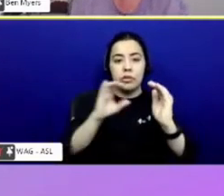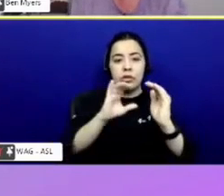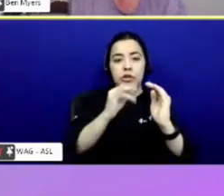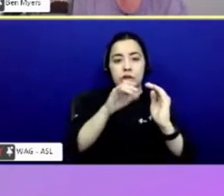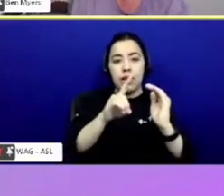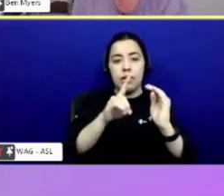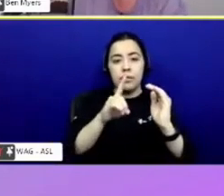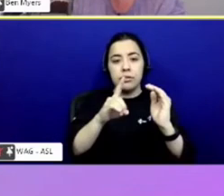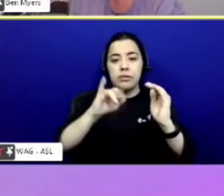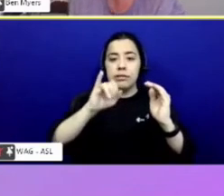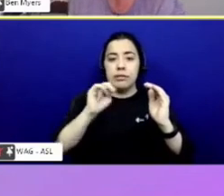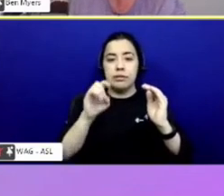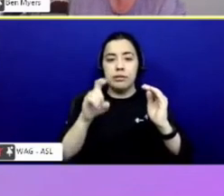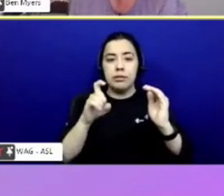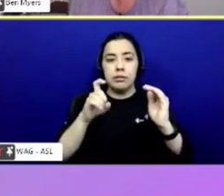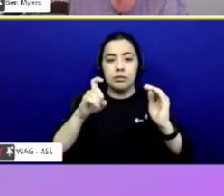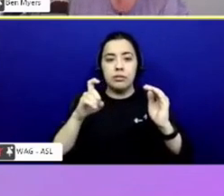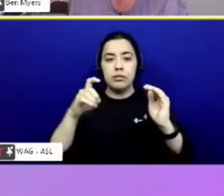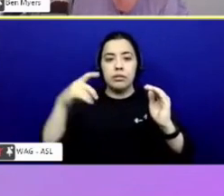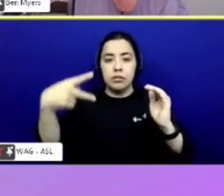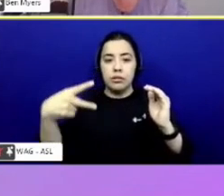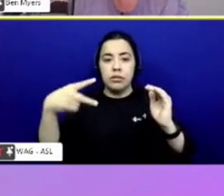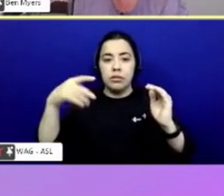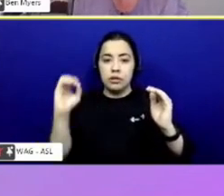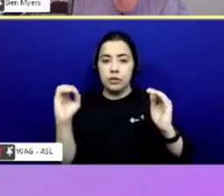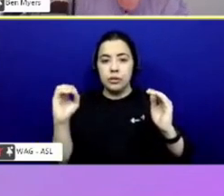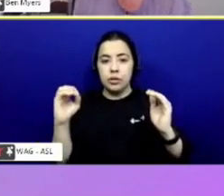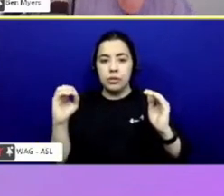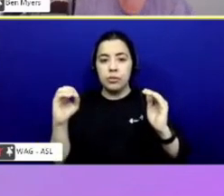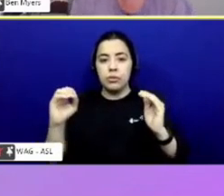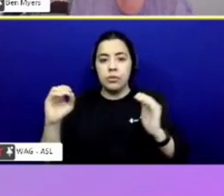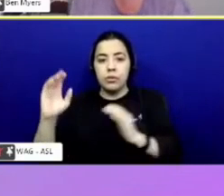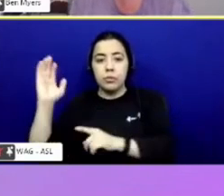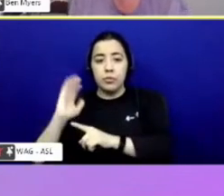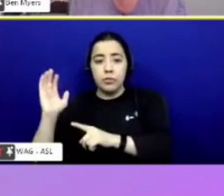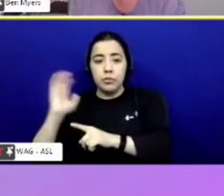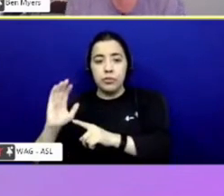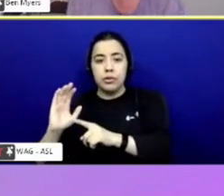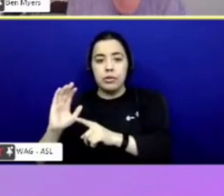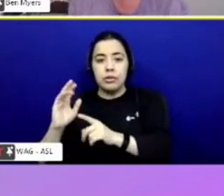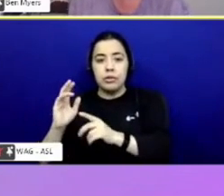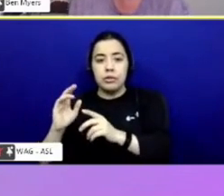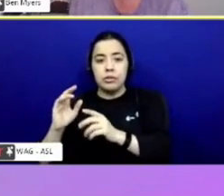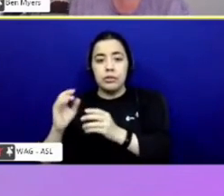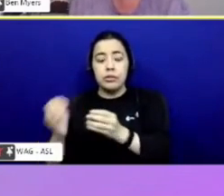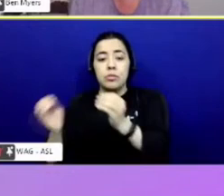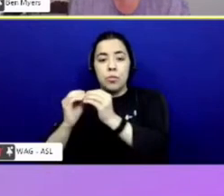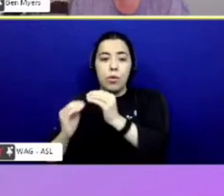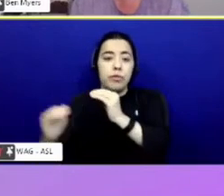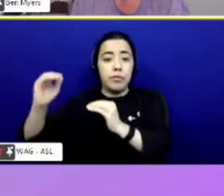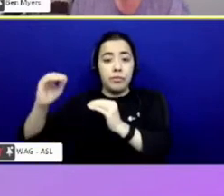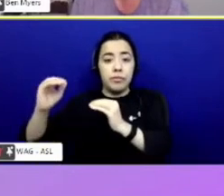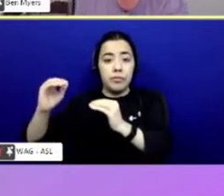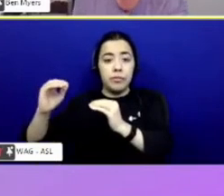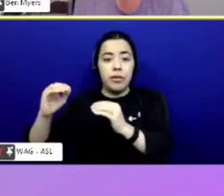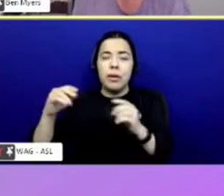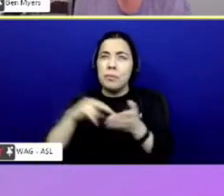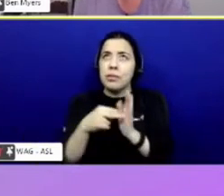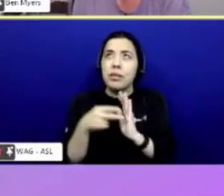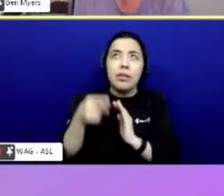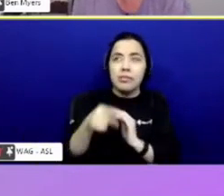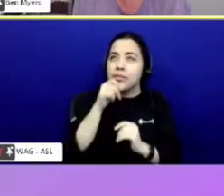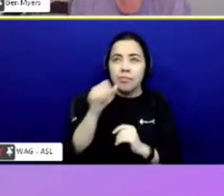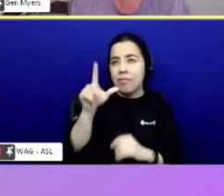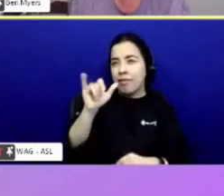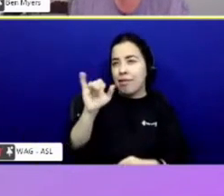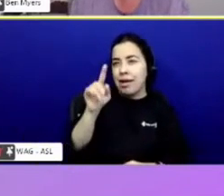row had a different color from this, then we're going to say, no, this isn't a layout table. This is probably a data table. All browsers